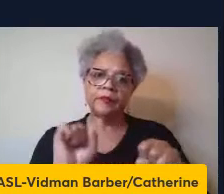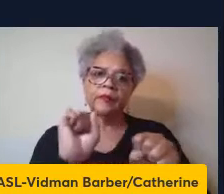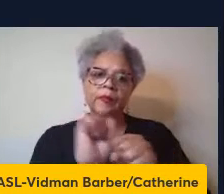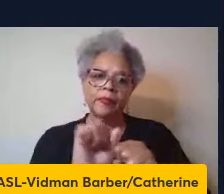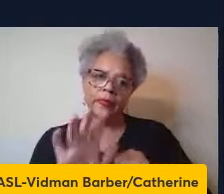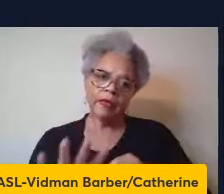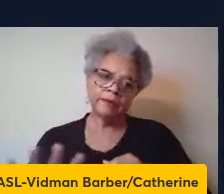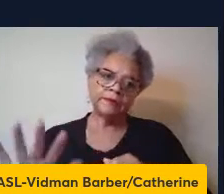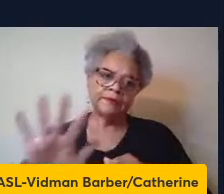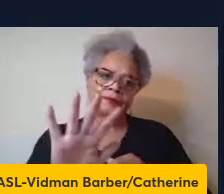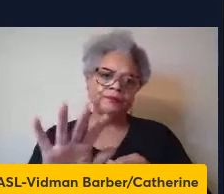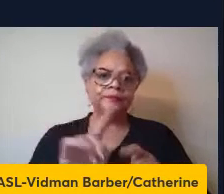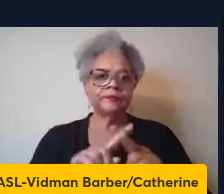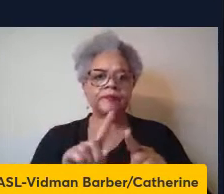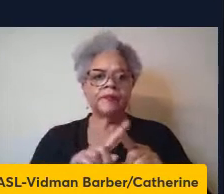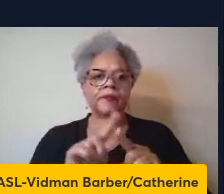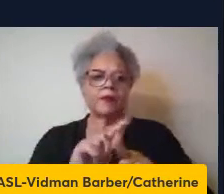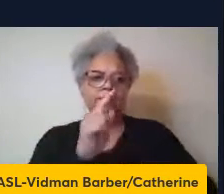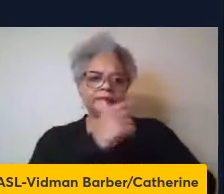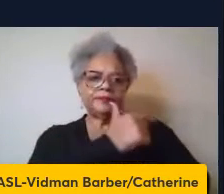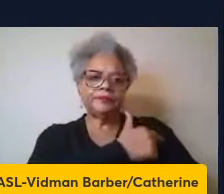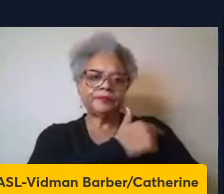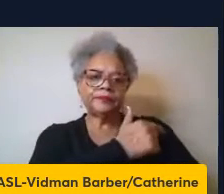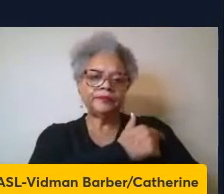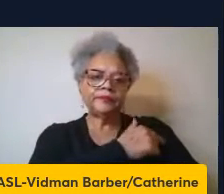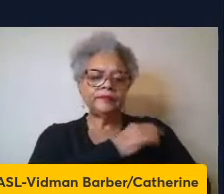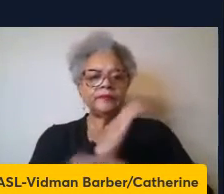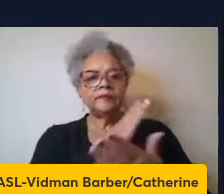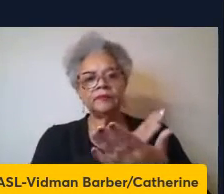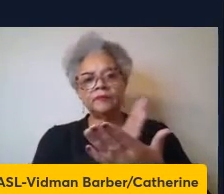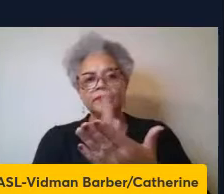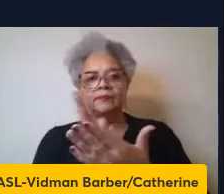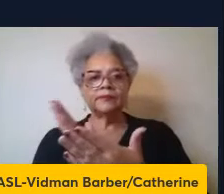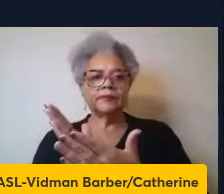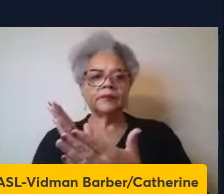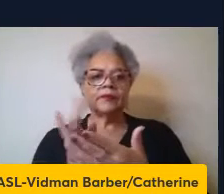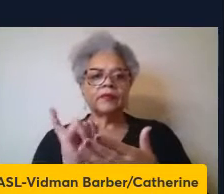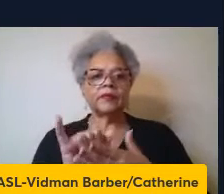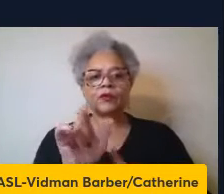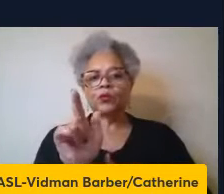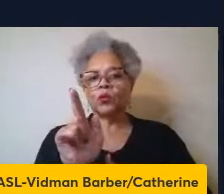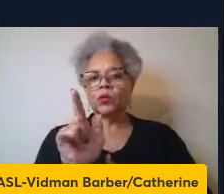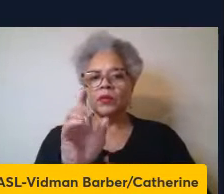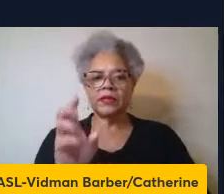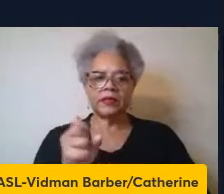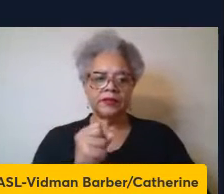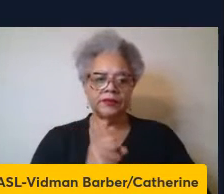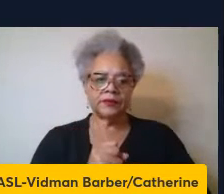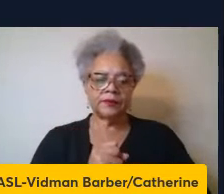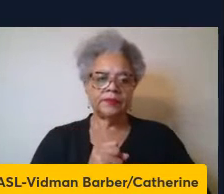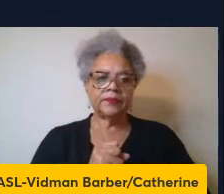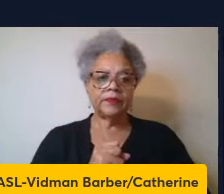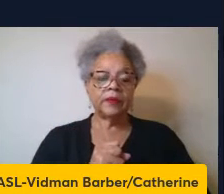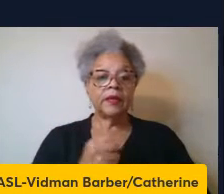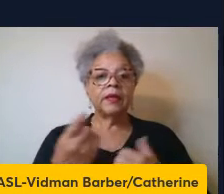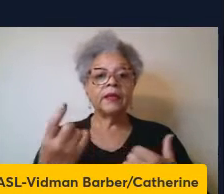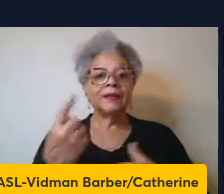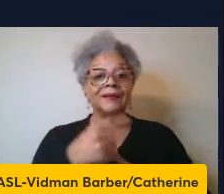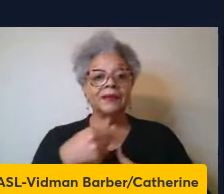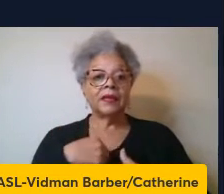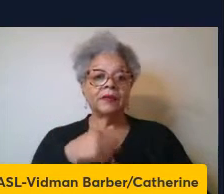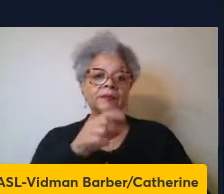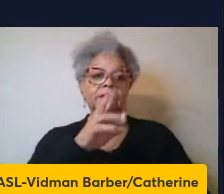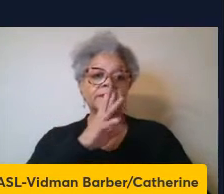vaccines throughout the year, throughout the 21 years. So today, I'm going to be speaking